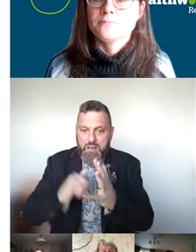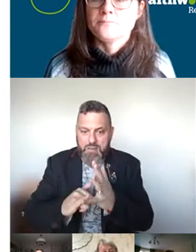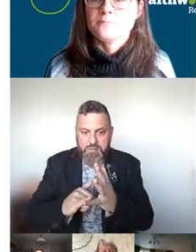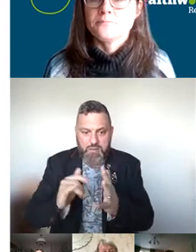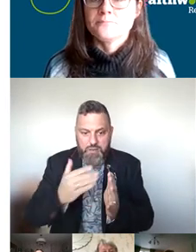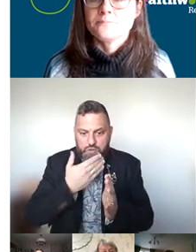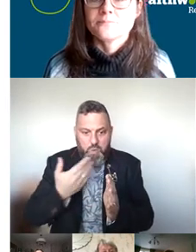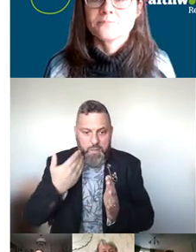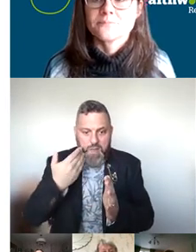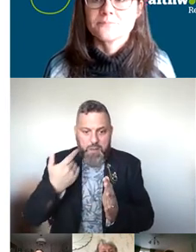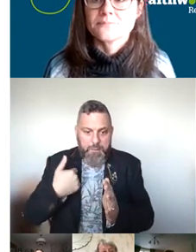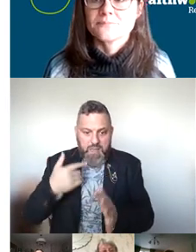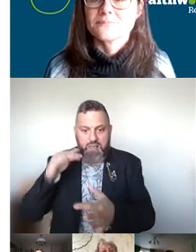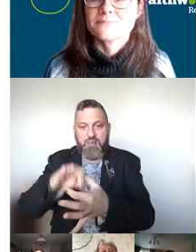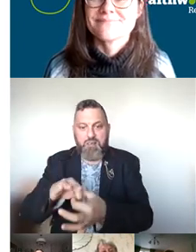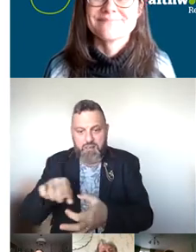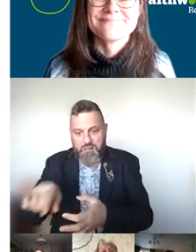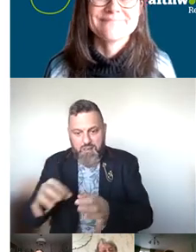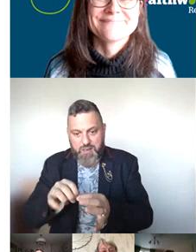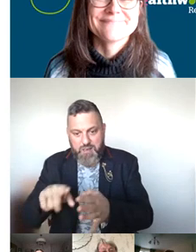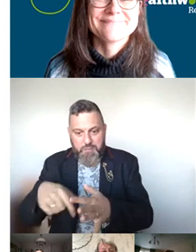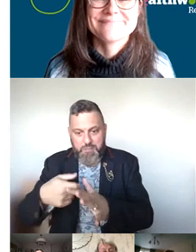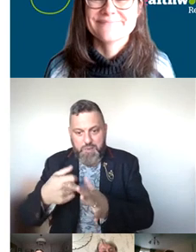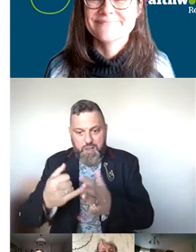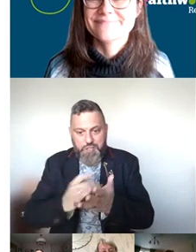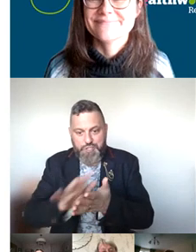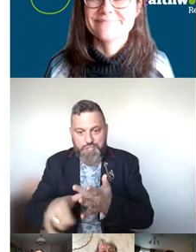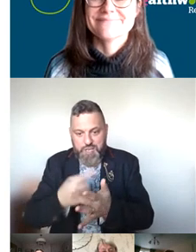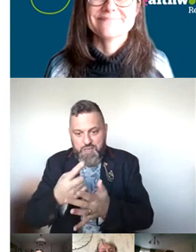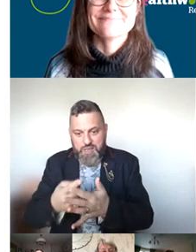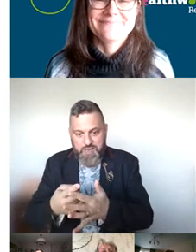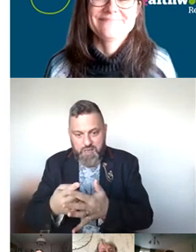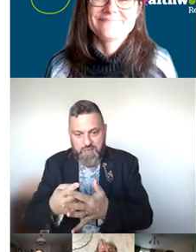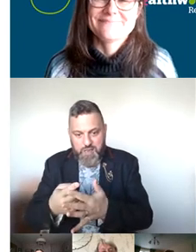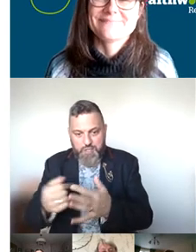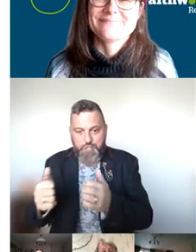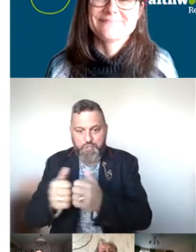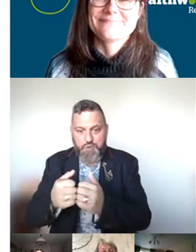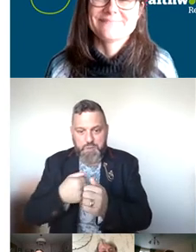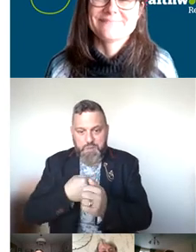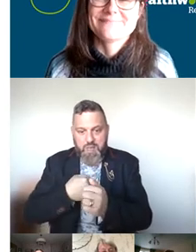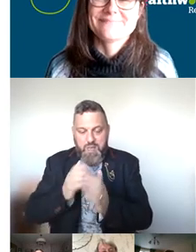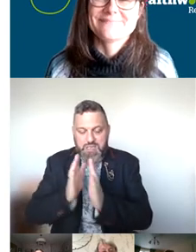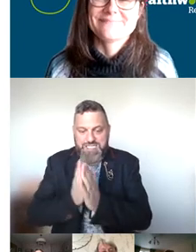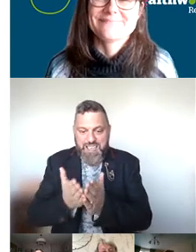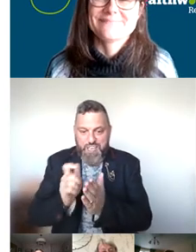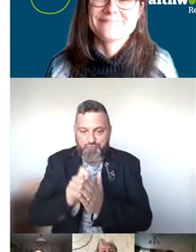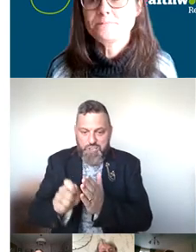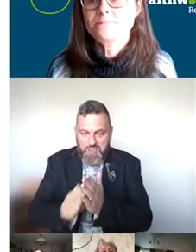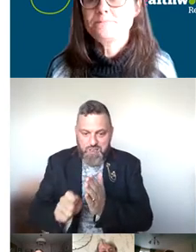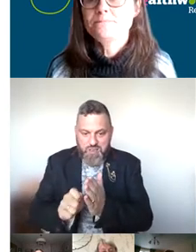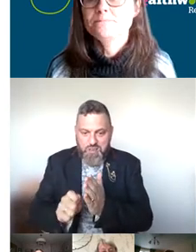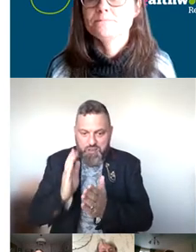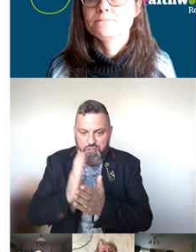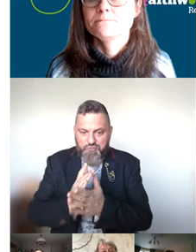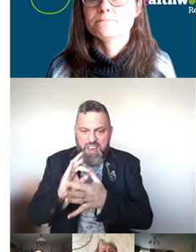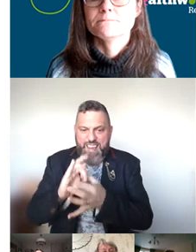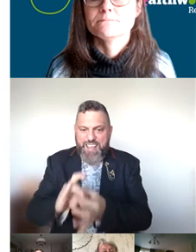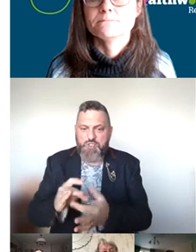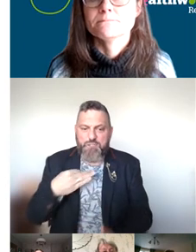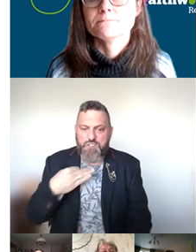mind me popping on the Berkshire version of this to suit my diary. One question. It's really about